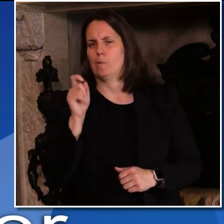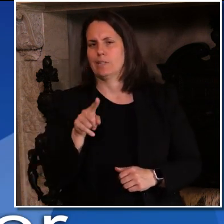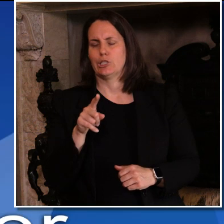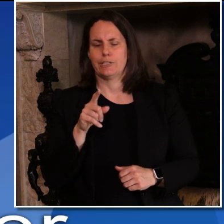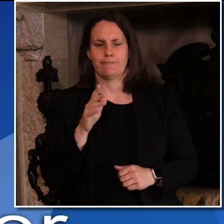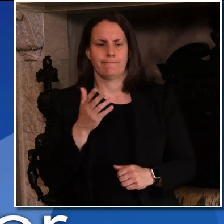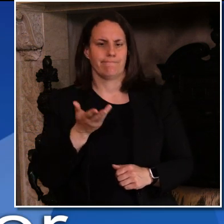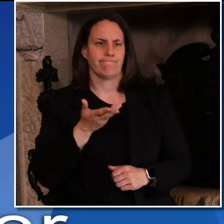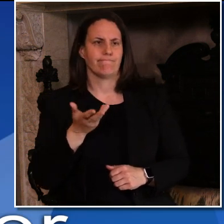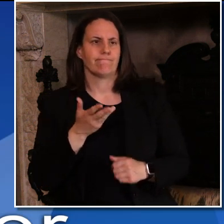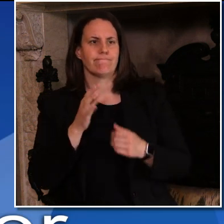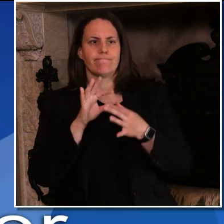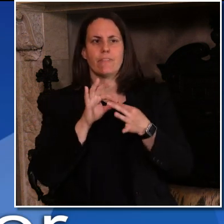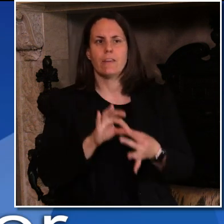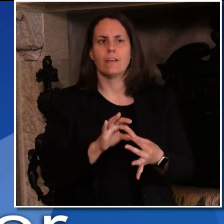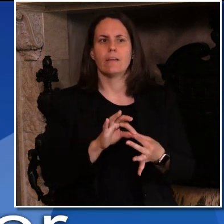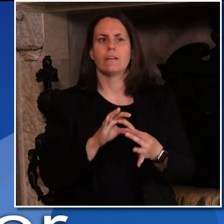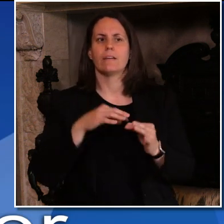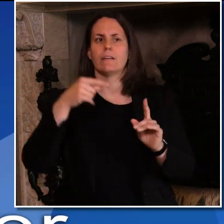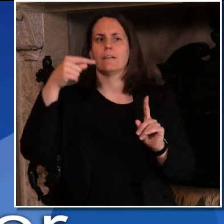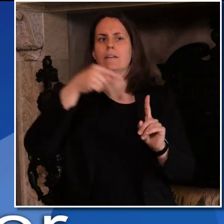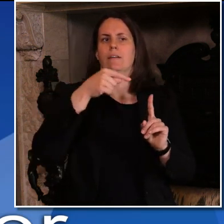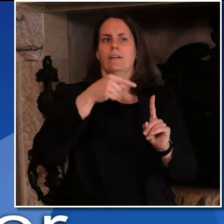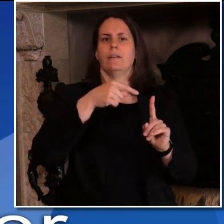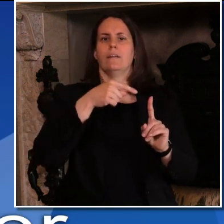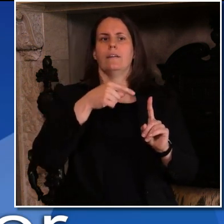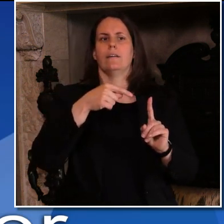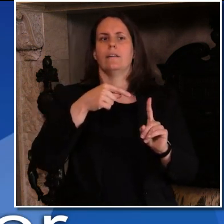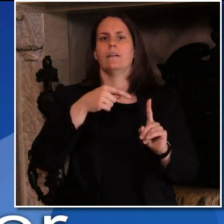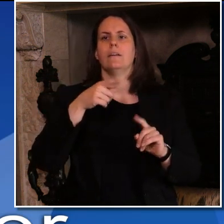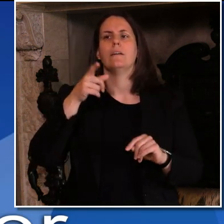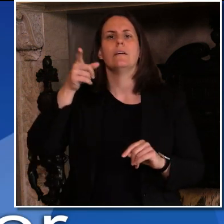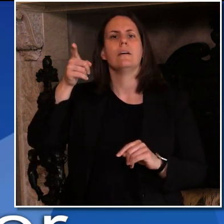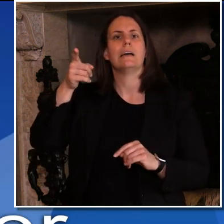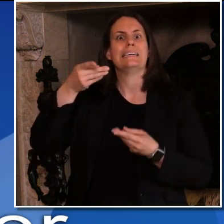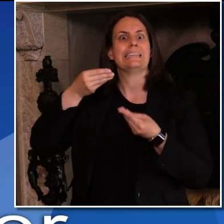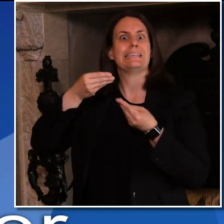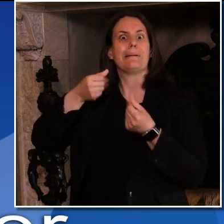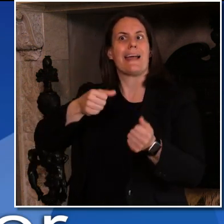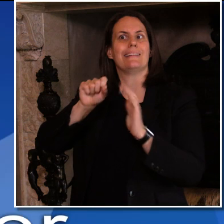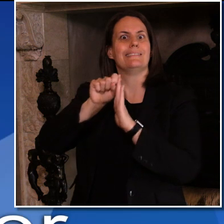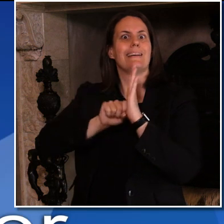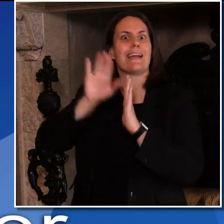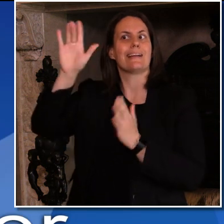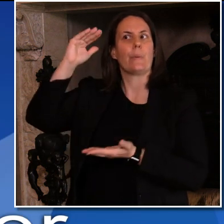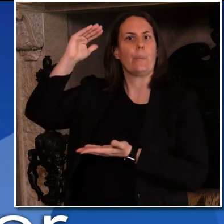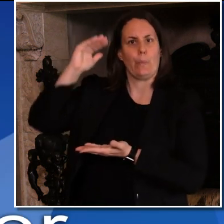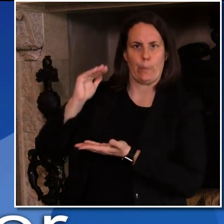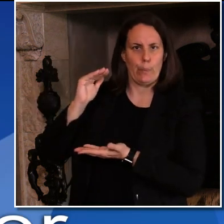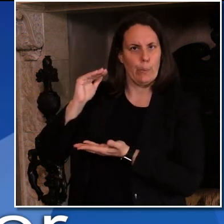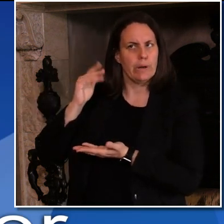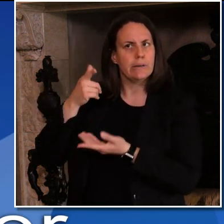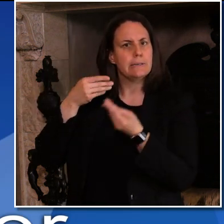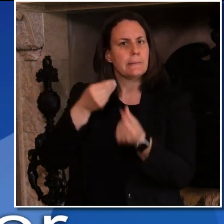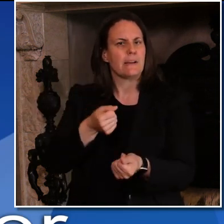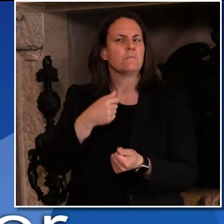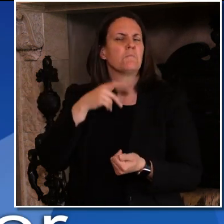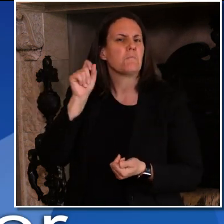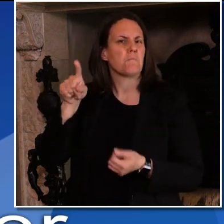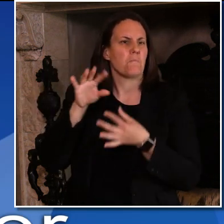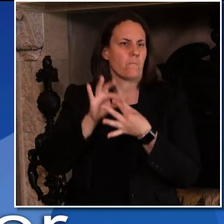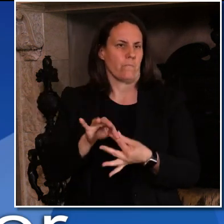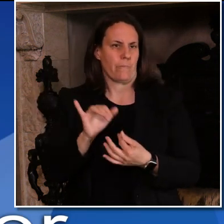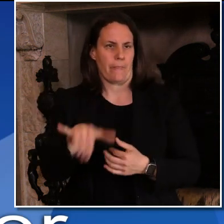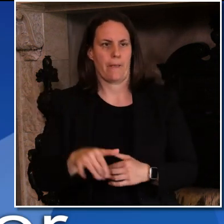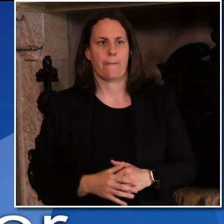reductions in state spending as well. Do you, as the universities are doing some furloughs, do you anticipate doing furloughs at any point?